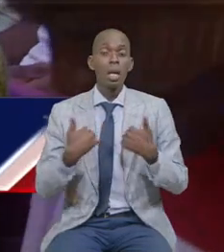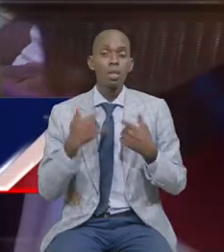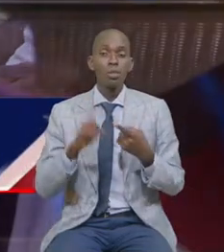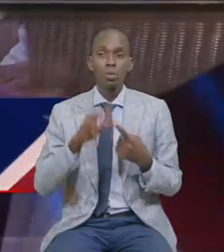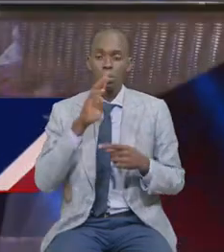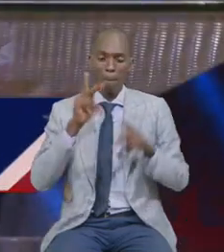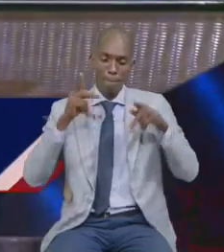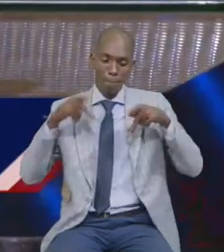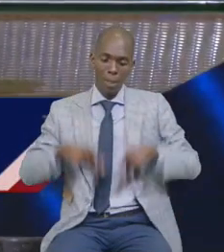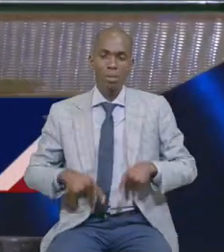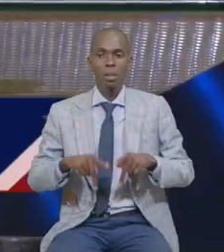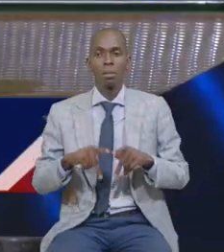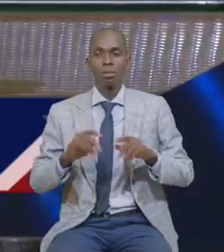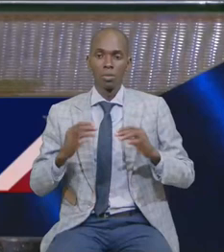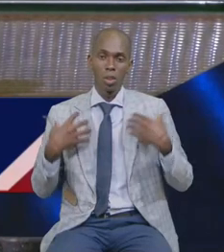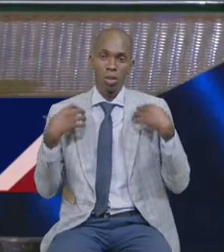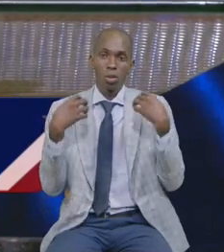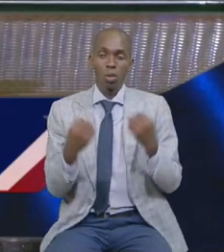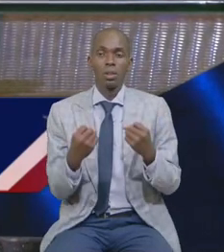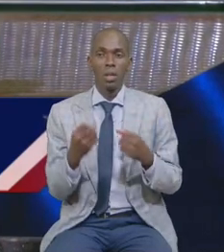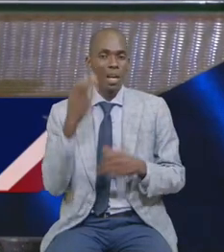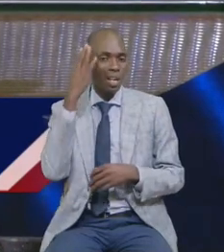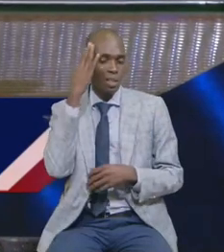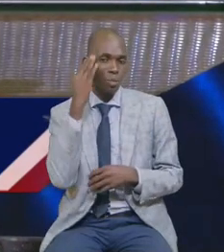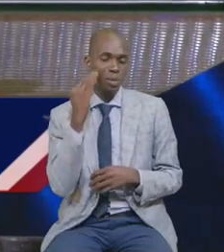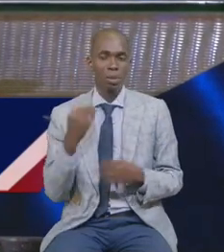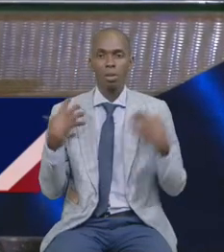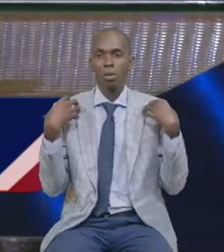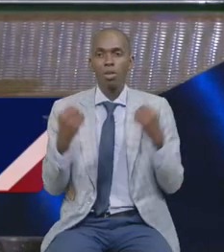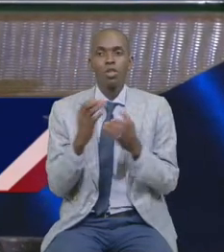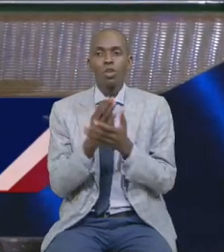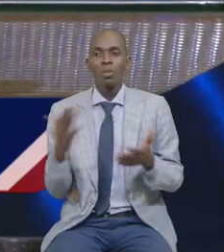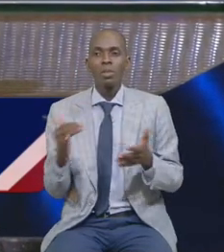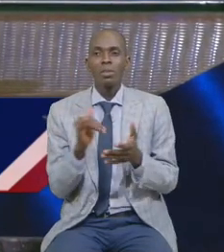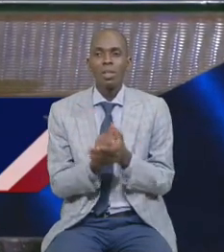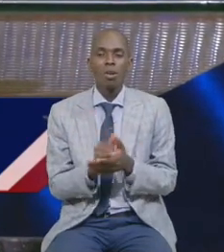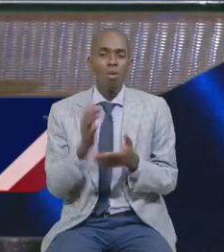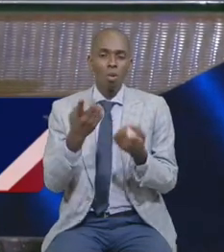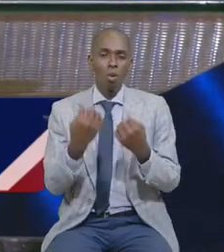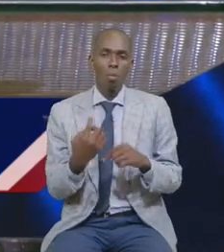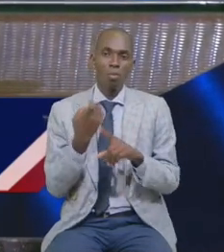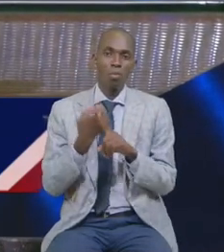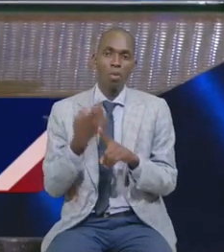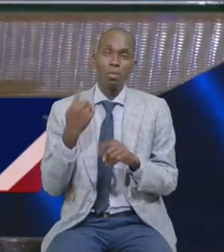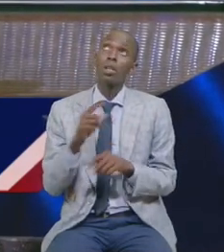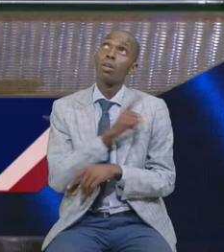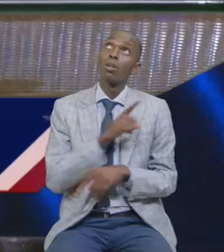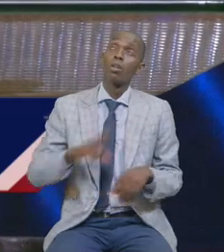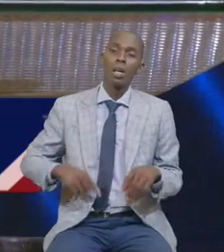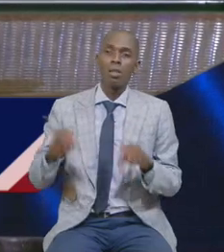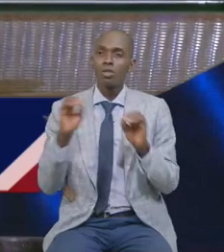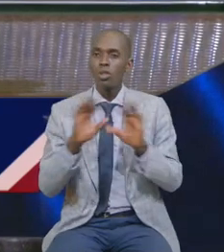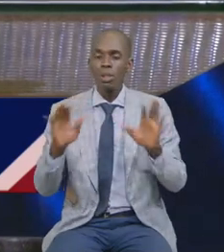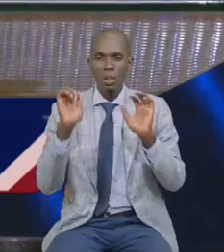courage and experiential courage something you know that we got from the Lord and nothing can